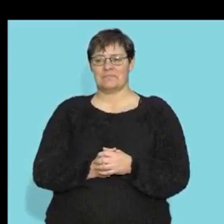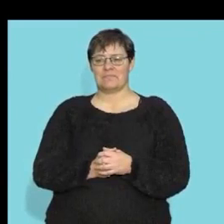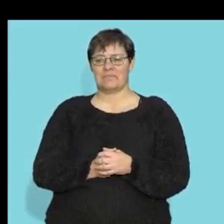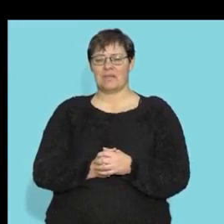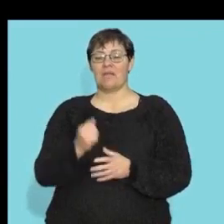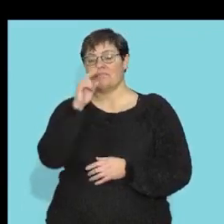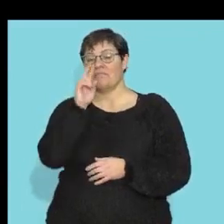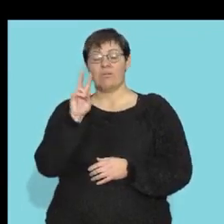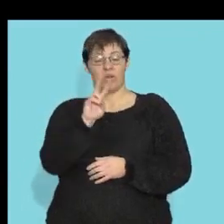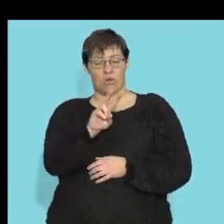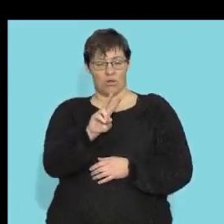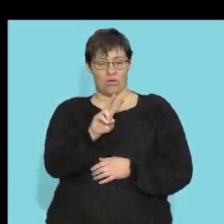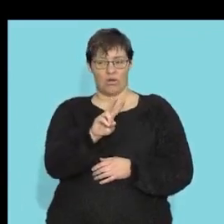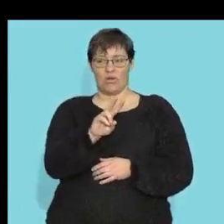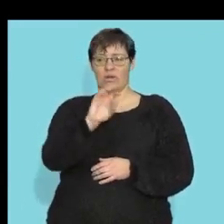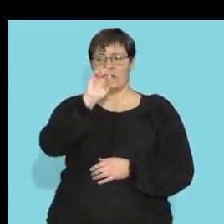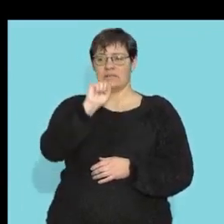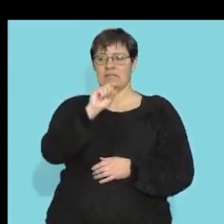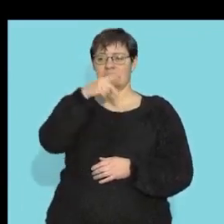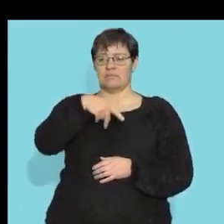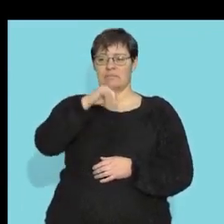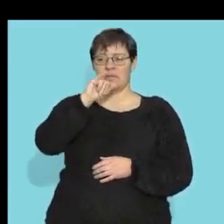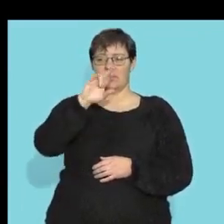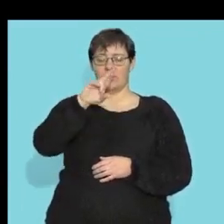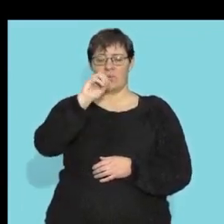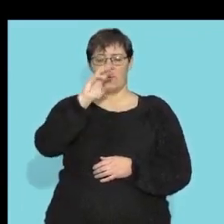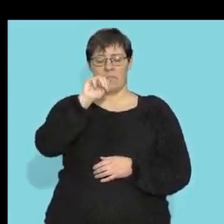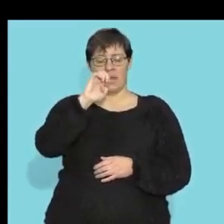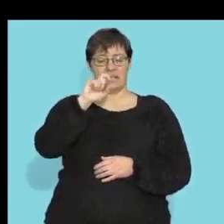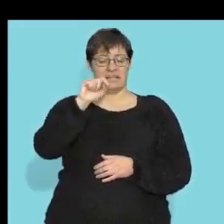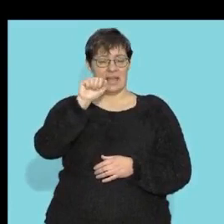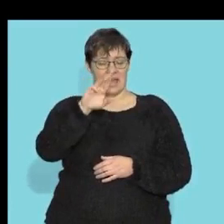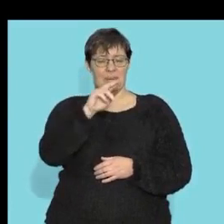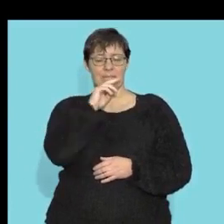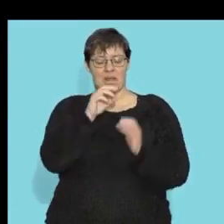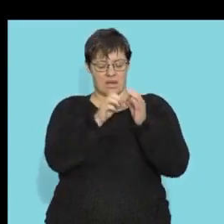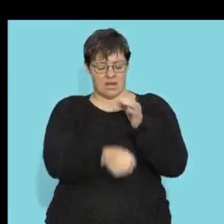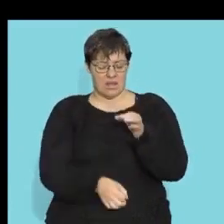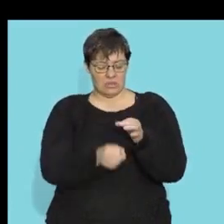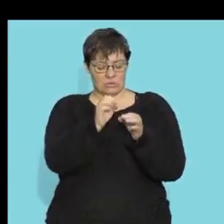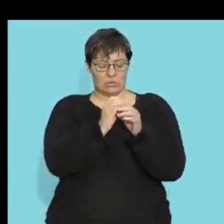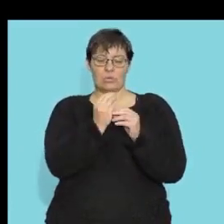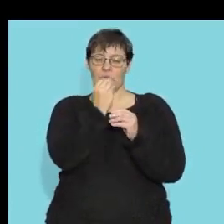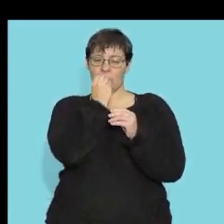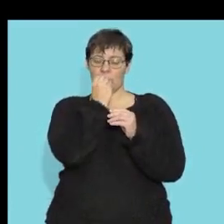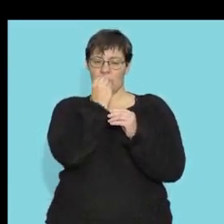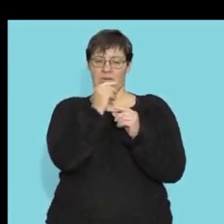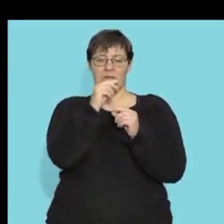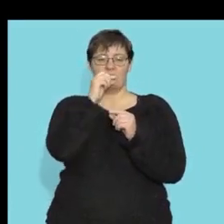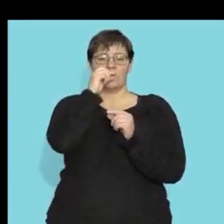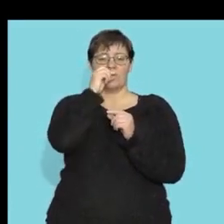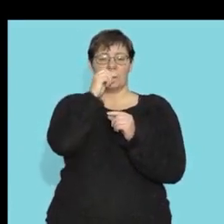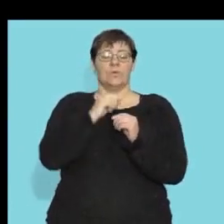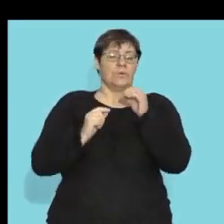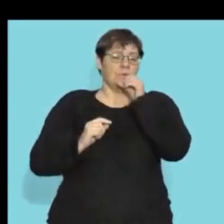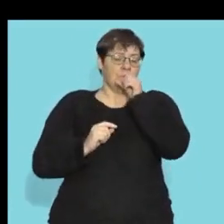All right, so guys, if we look at this spirometer, you will see over here, it's a tube, all right, linked to where